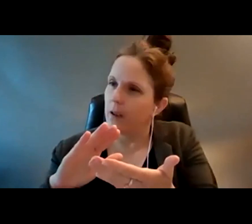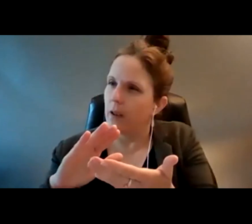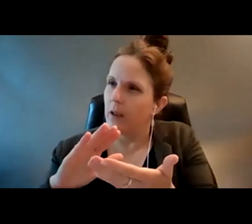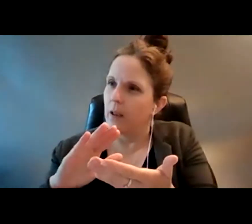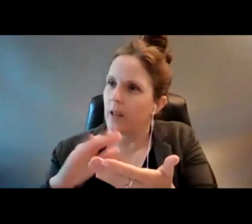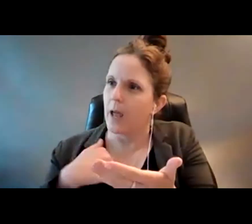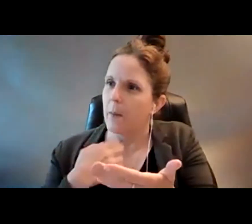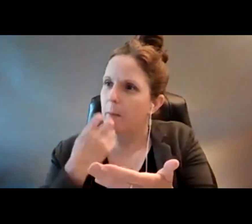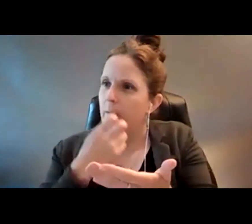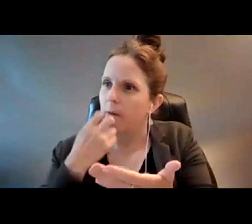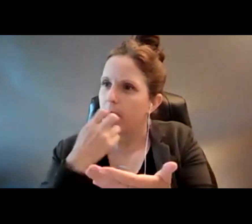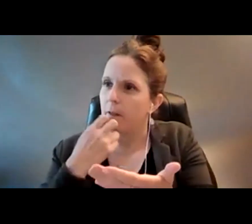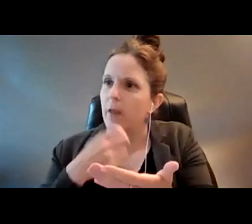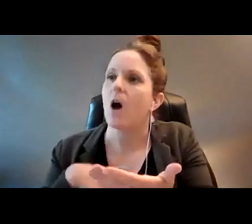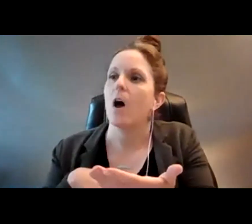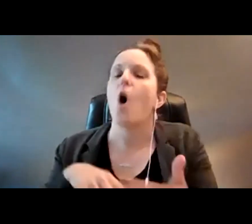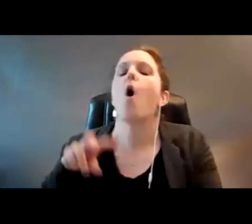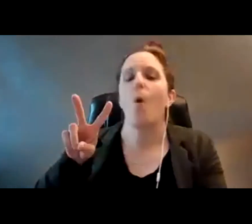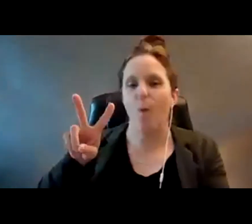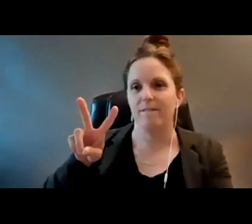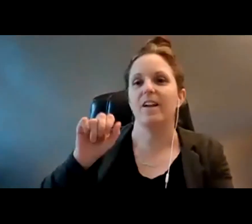of adherence to